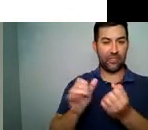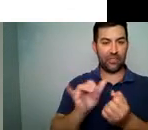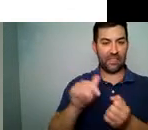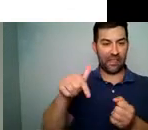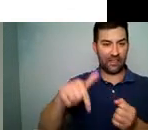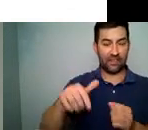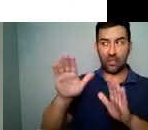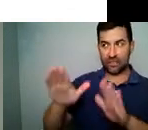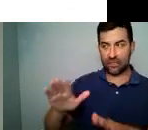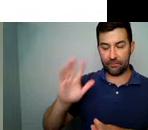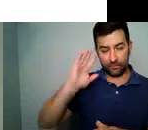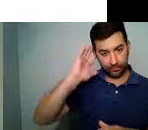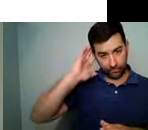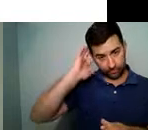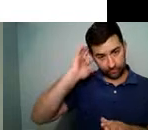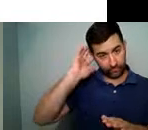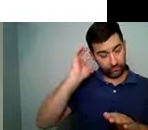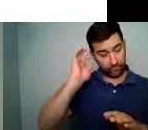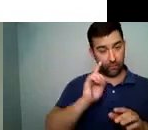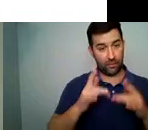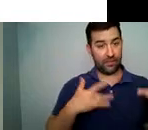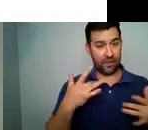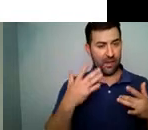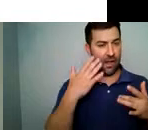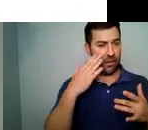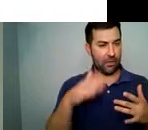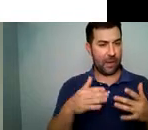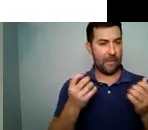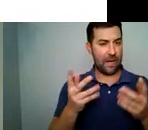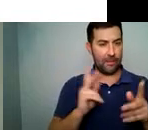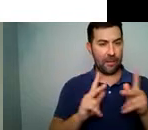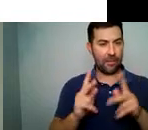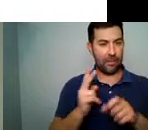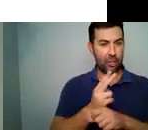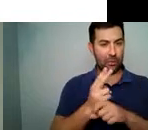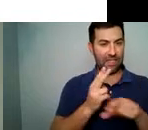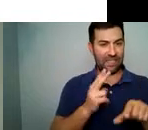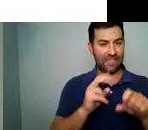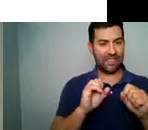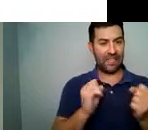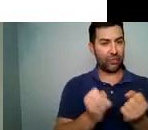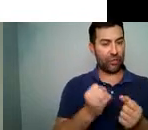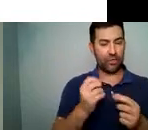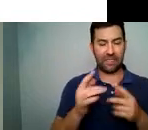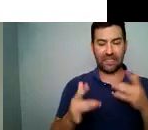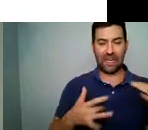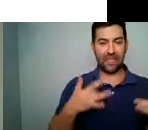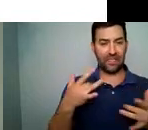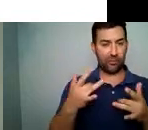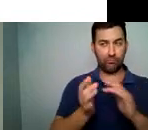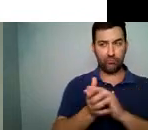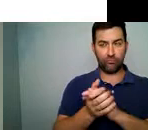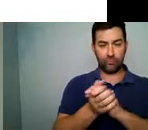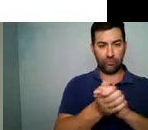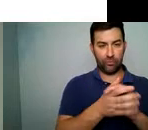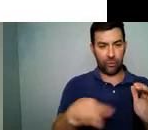Awesome, that's great. I'm really excited for it. I know a lot of people that use that station are very excited. So kudos to everyone involved.